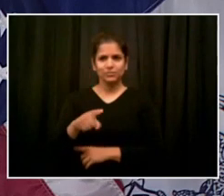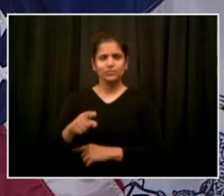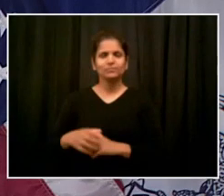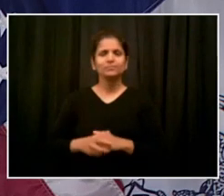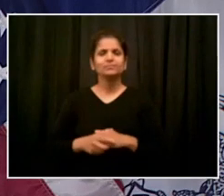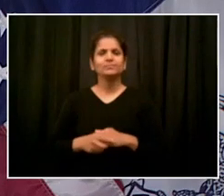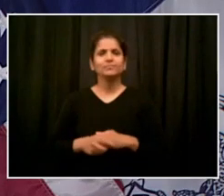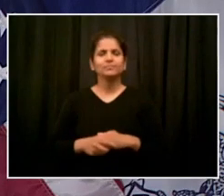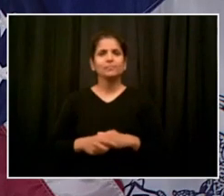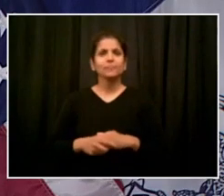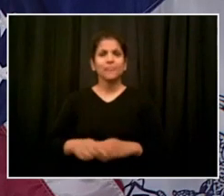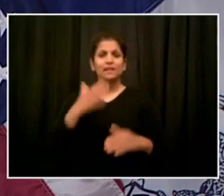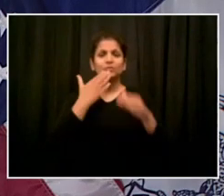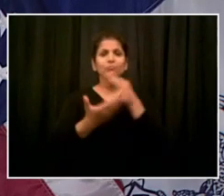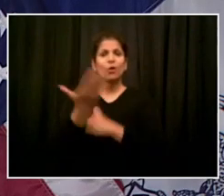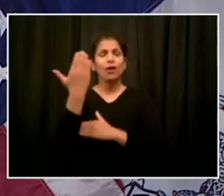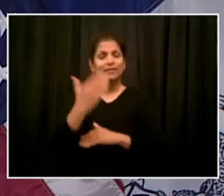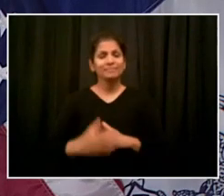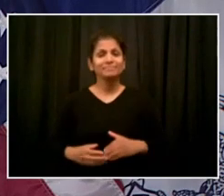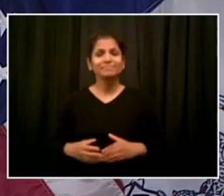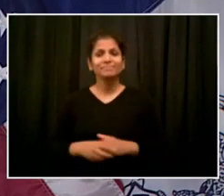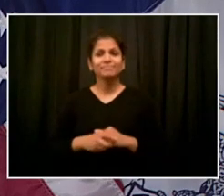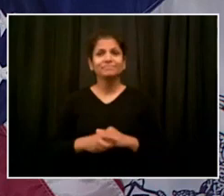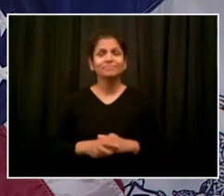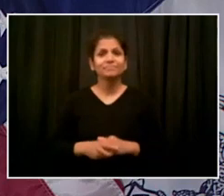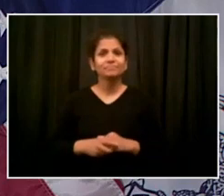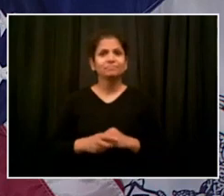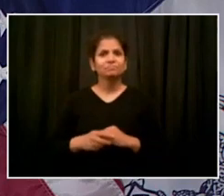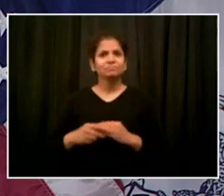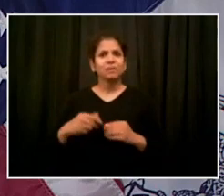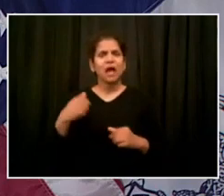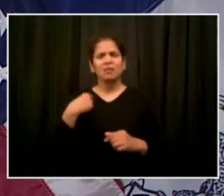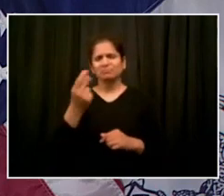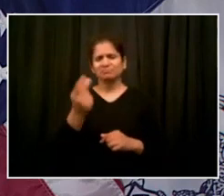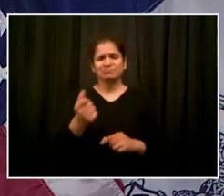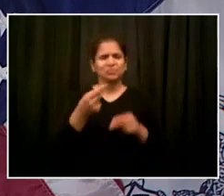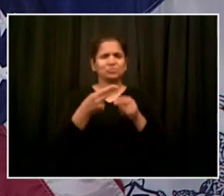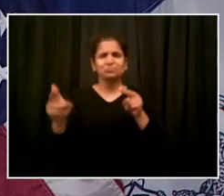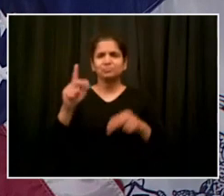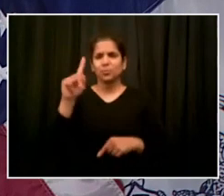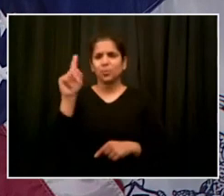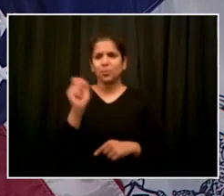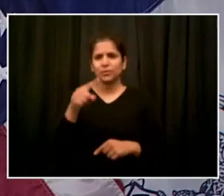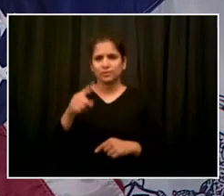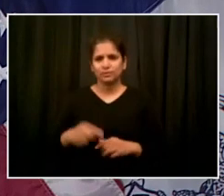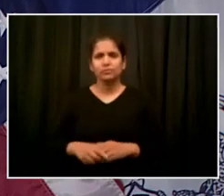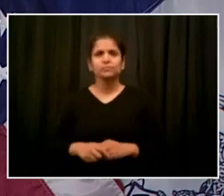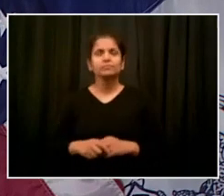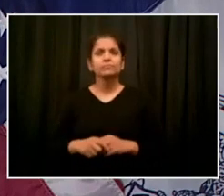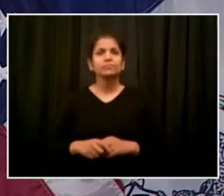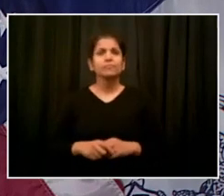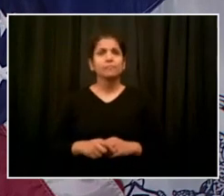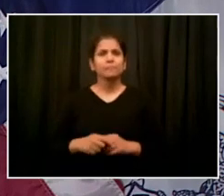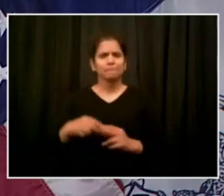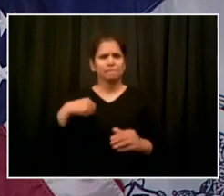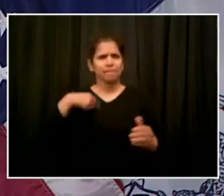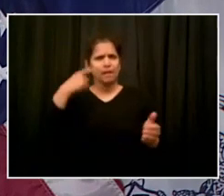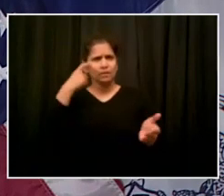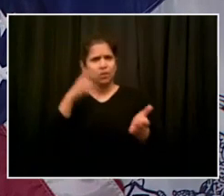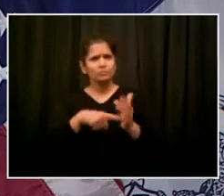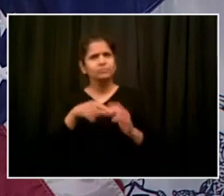Good morning, Mr. Mayor. I just had a quick question. I saw that you tweeted yesterday about the